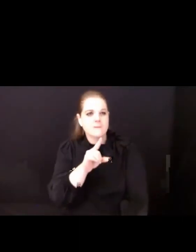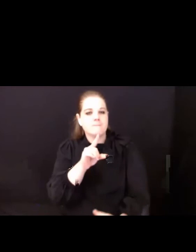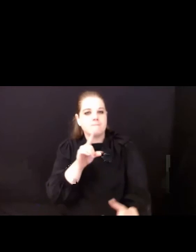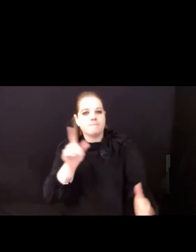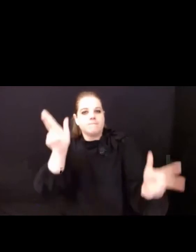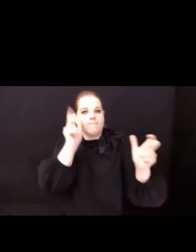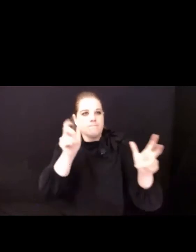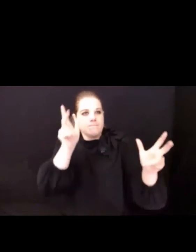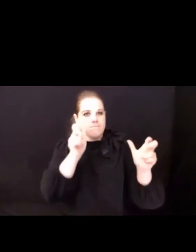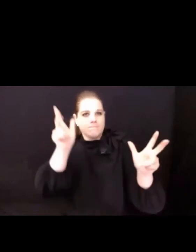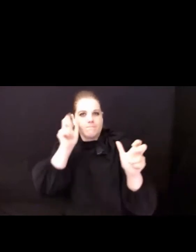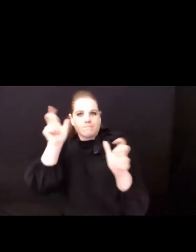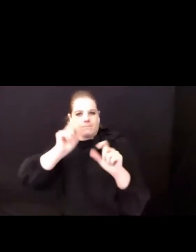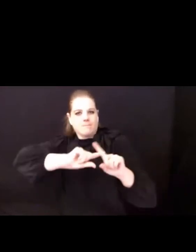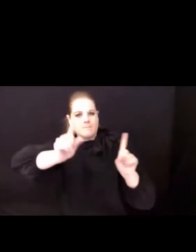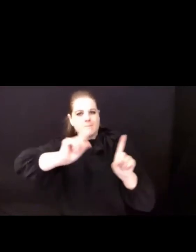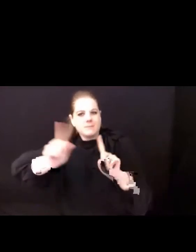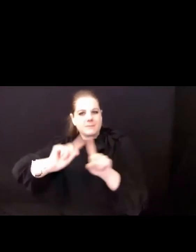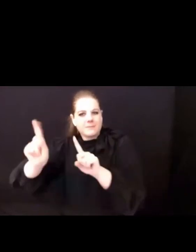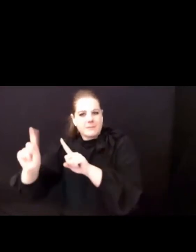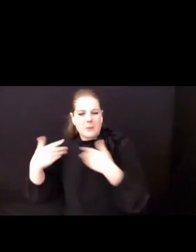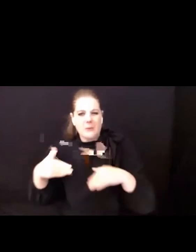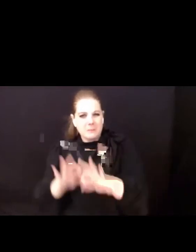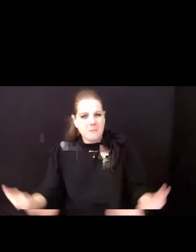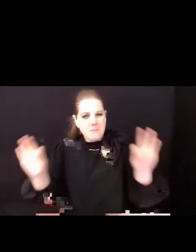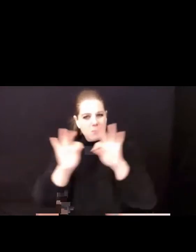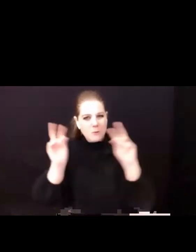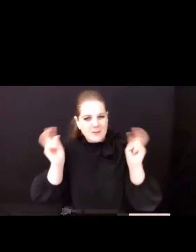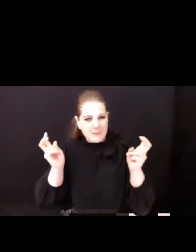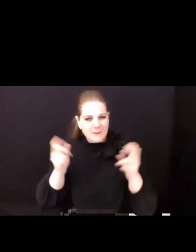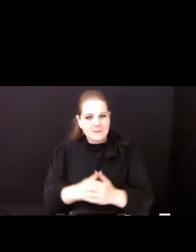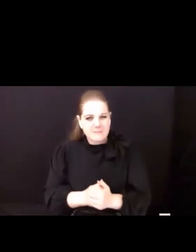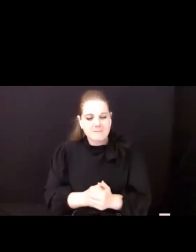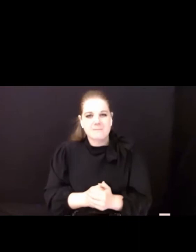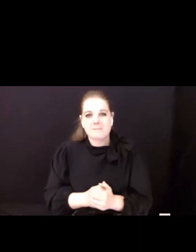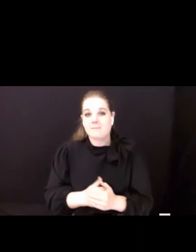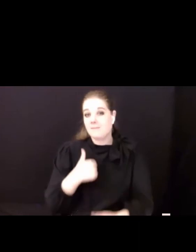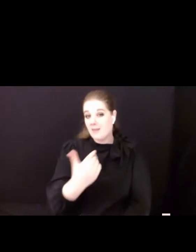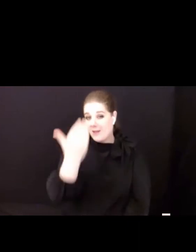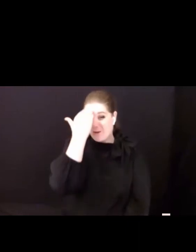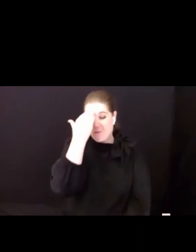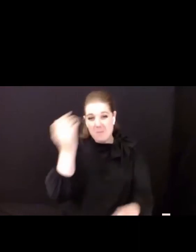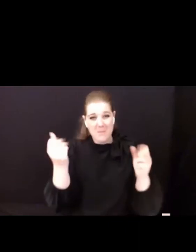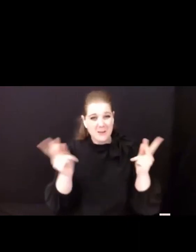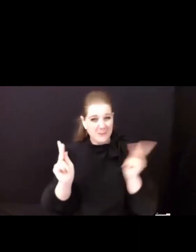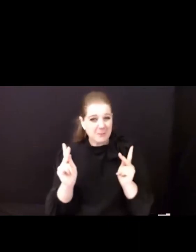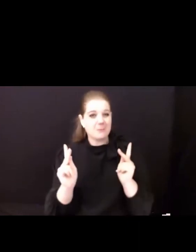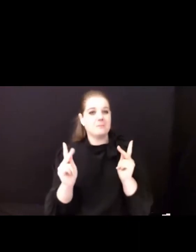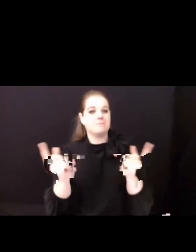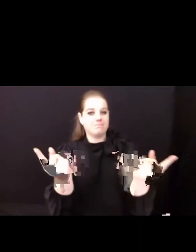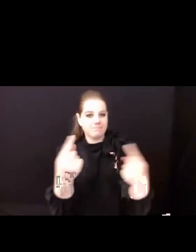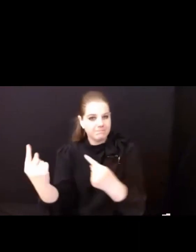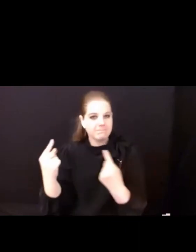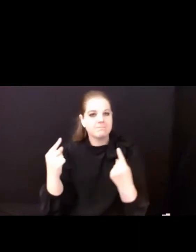wide variety of critical topics. And I know you've had a lot of attendees and certainly people from around the